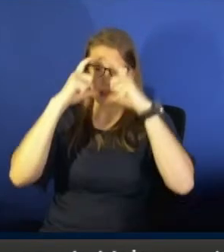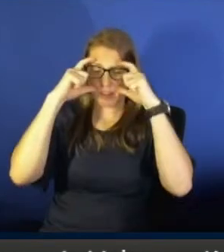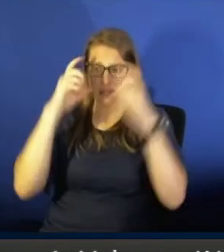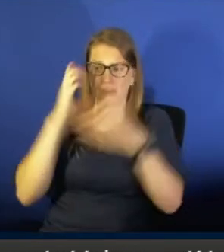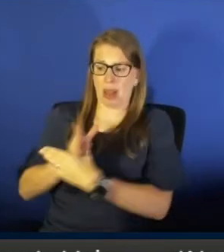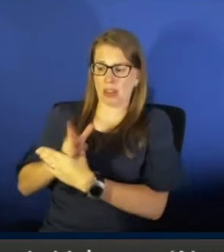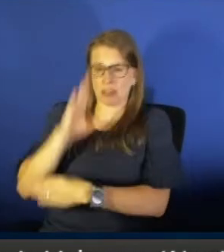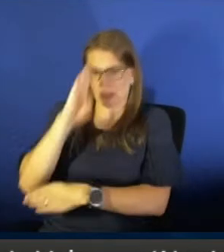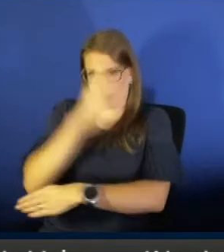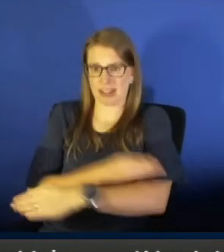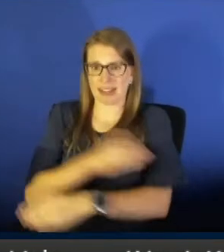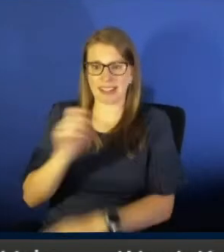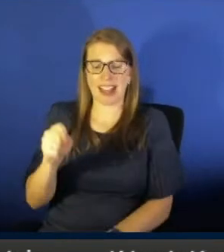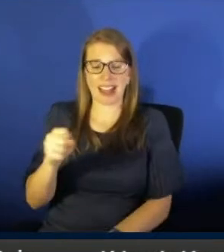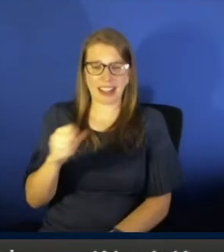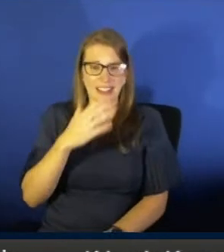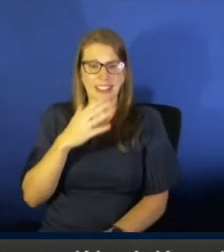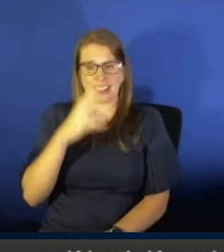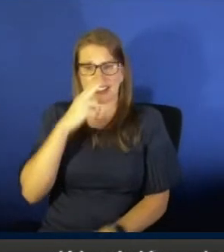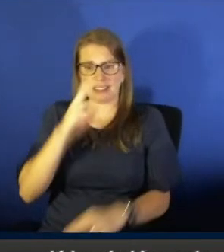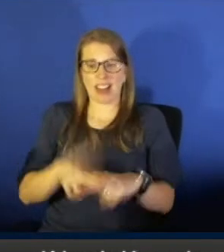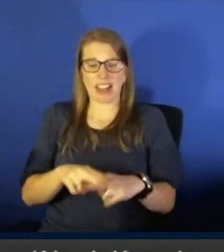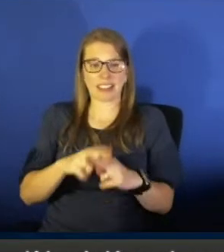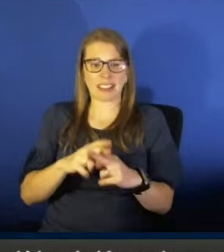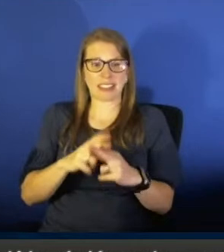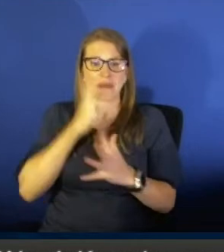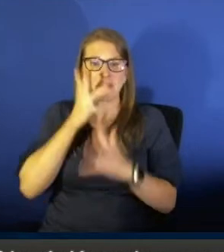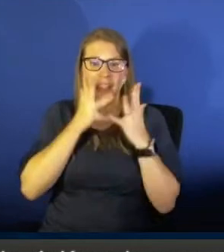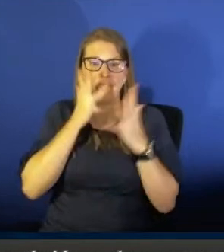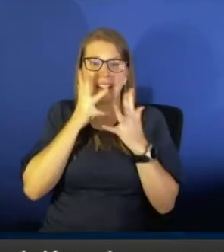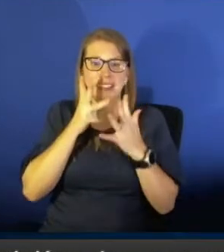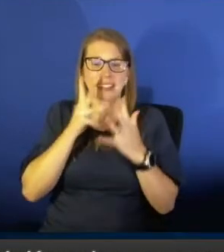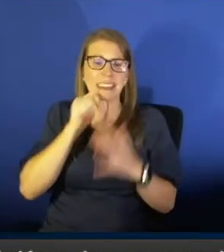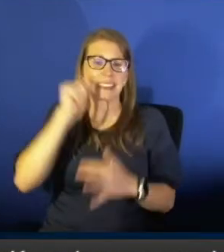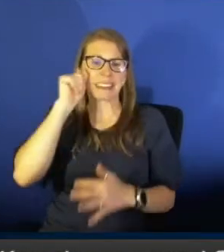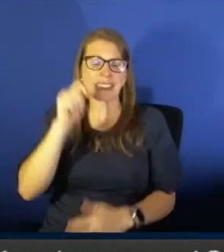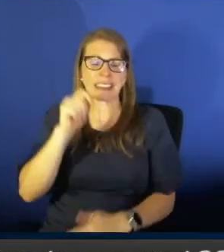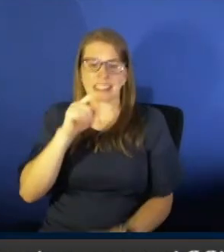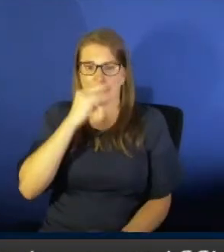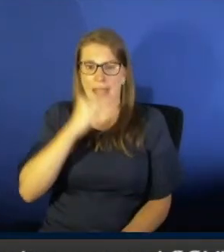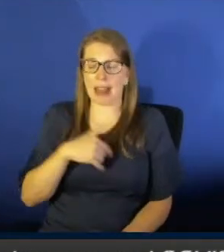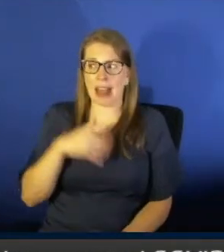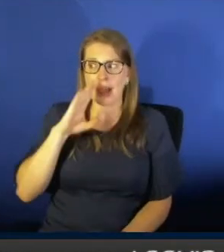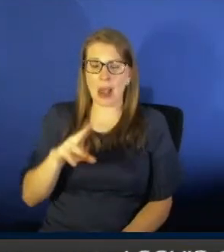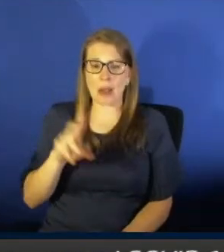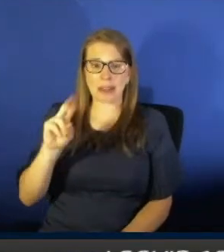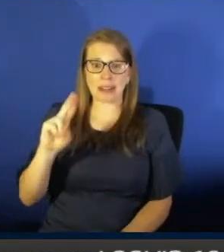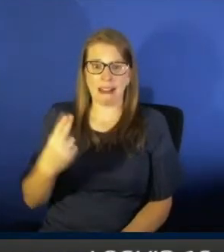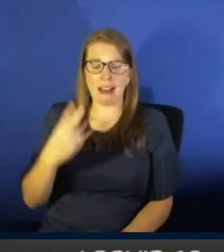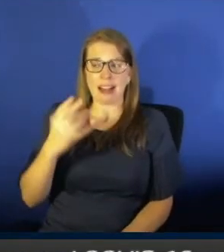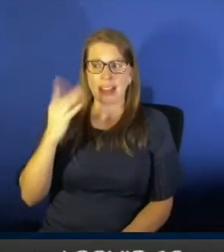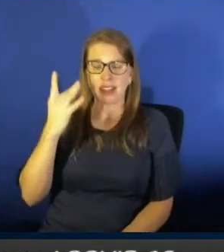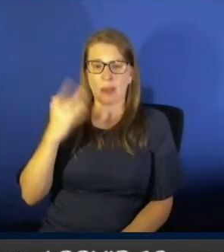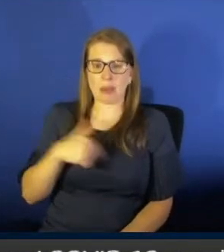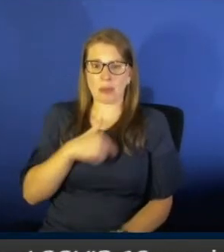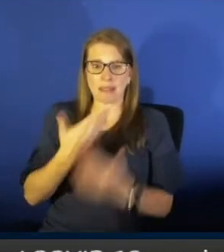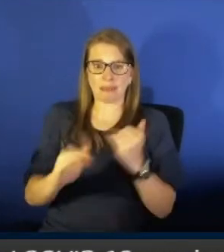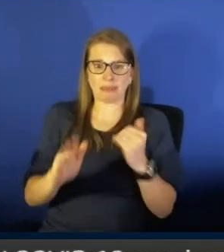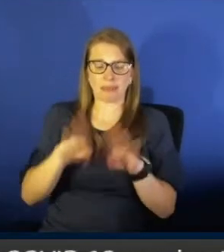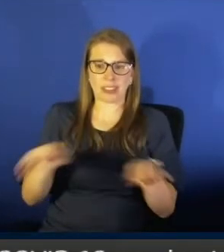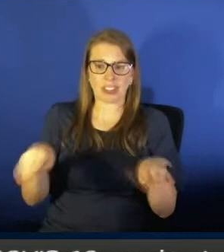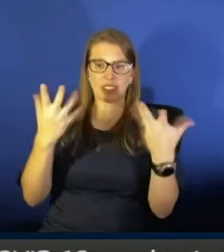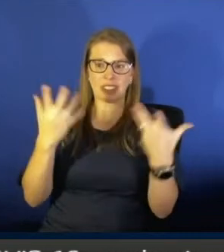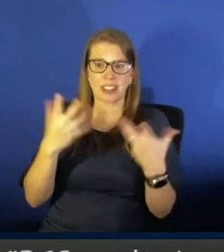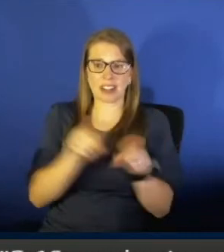to embarrass your teenage yeah, kids. Hello, duh. That is why we have them. That's right. That and to mow the